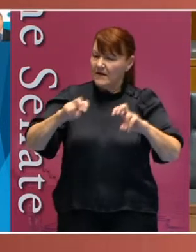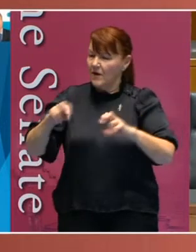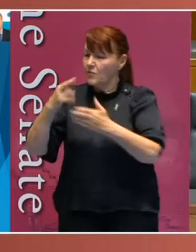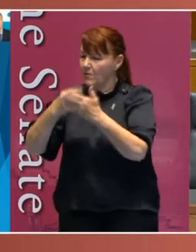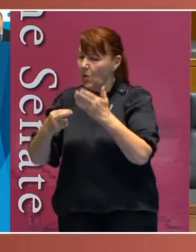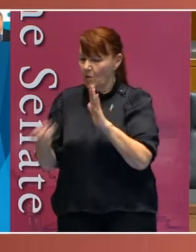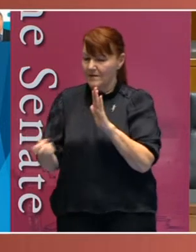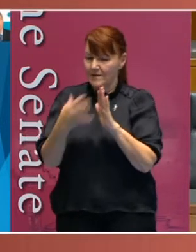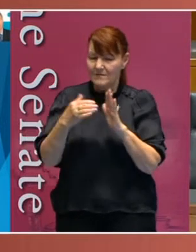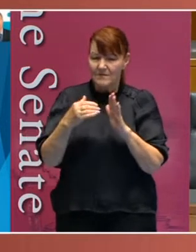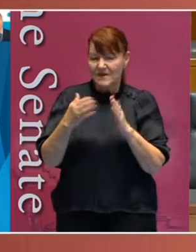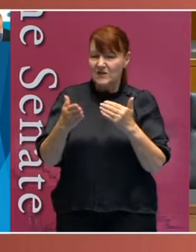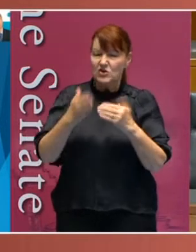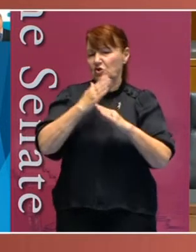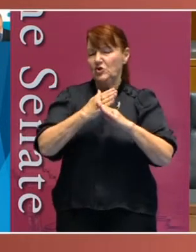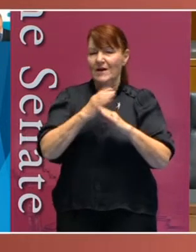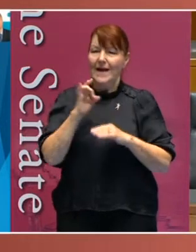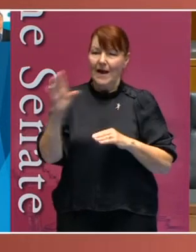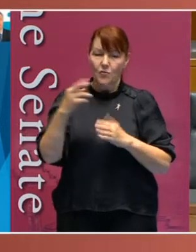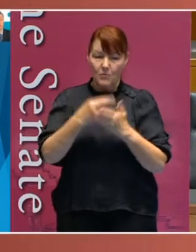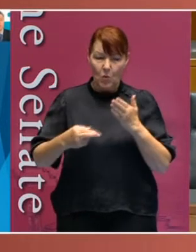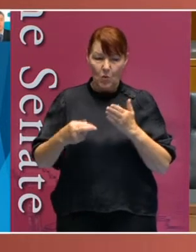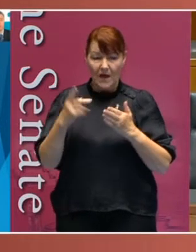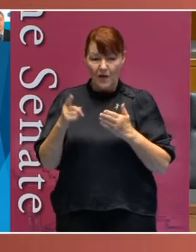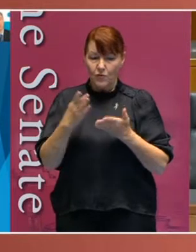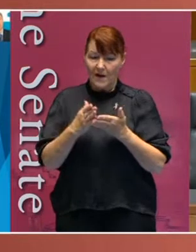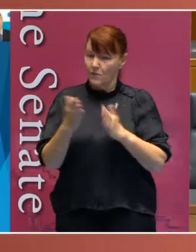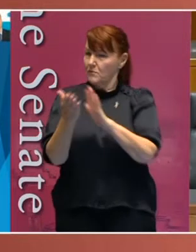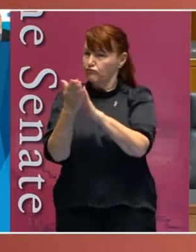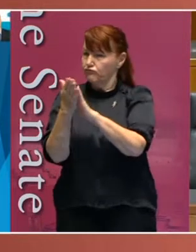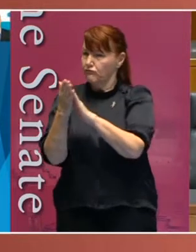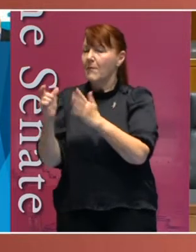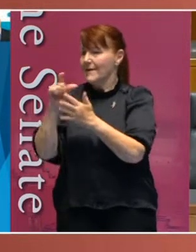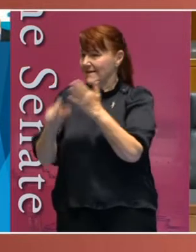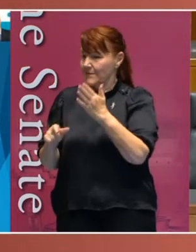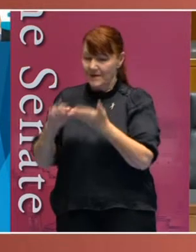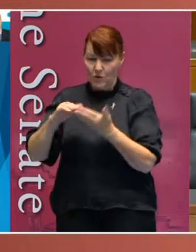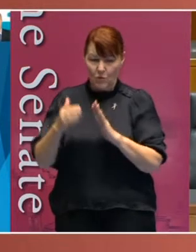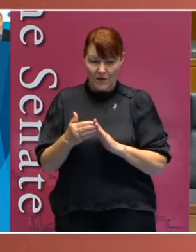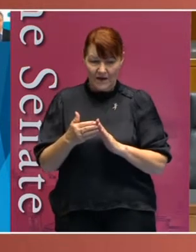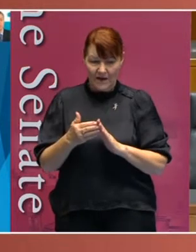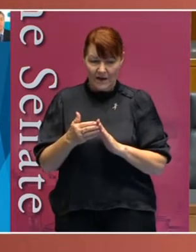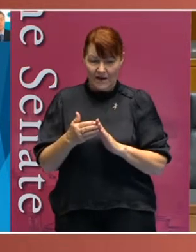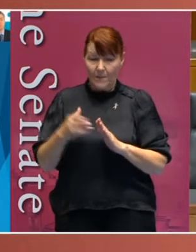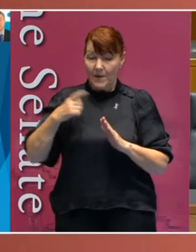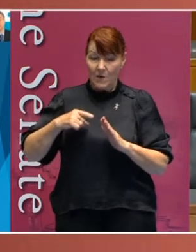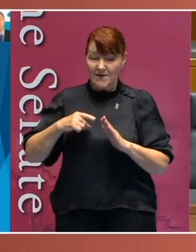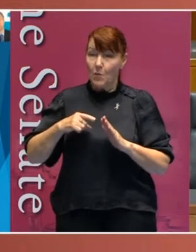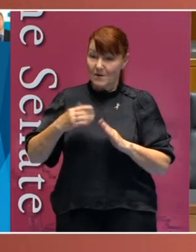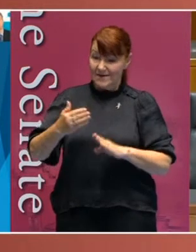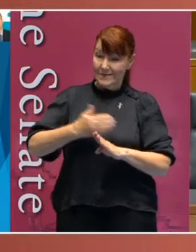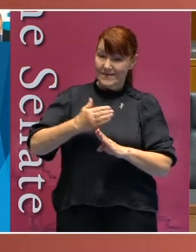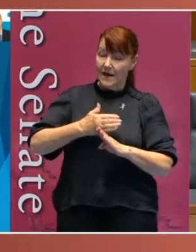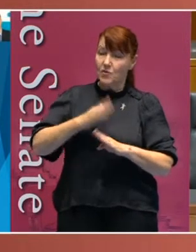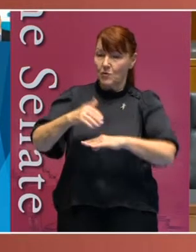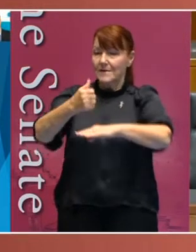it was widely lauded by the disability community in part because it perhaps was the precursor to the implementation of the National